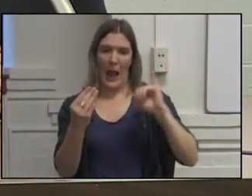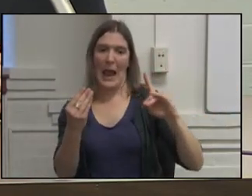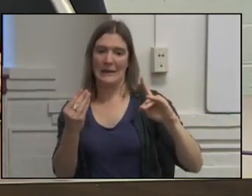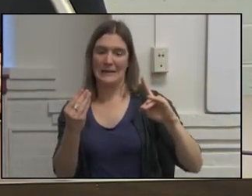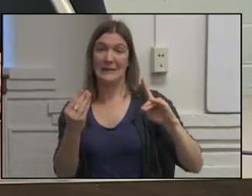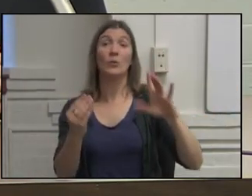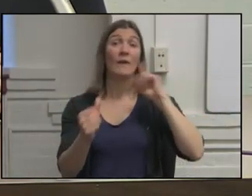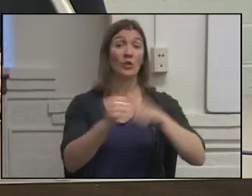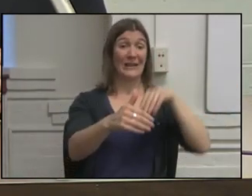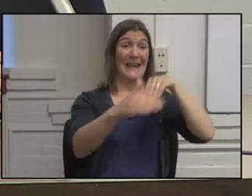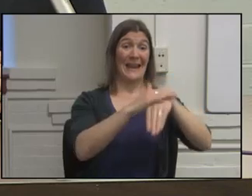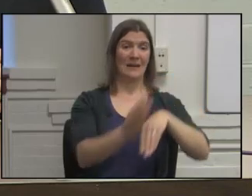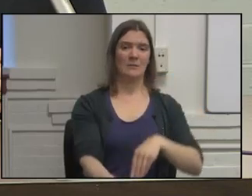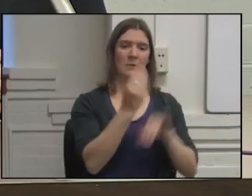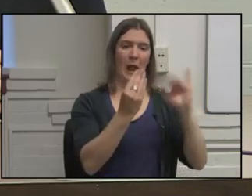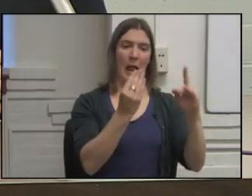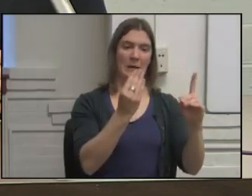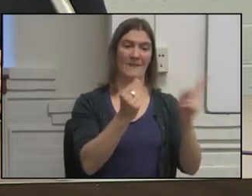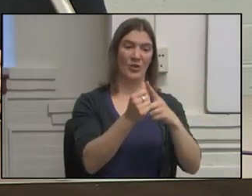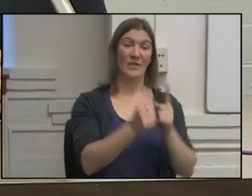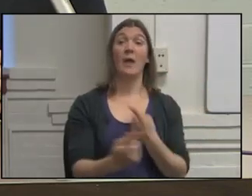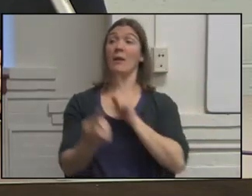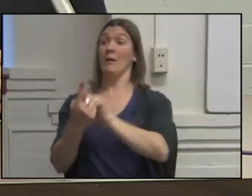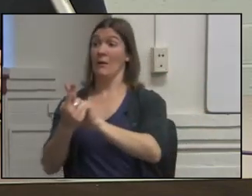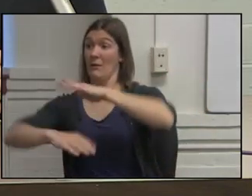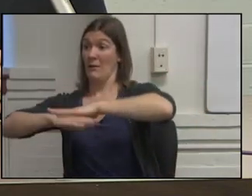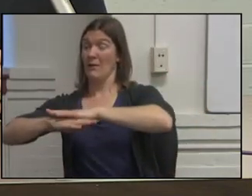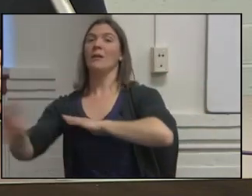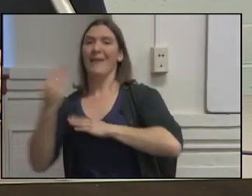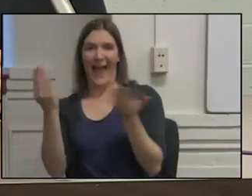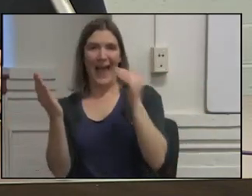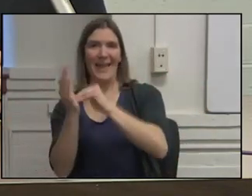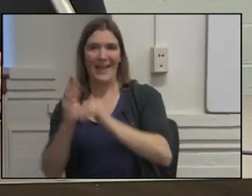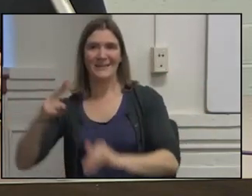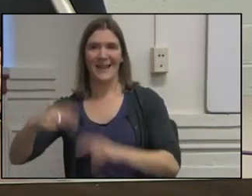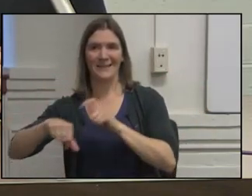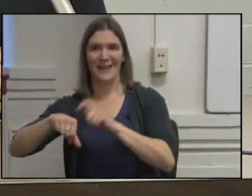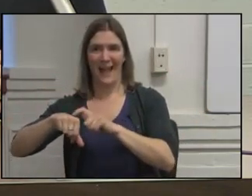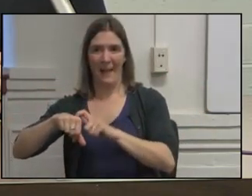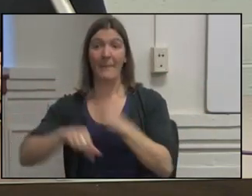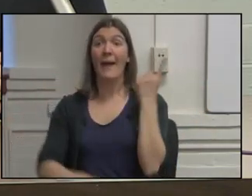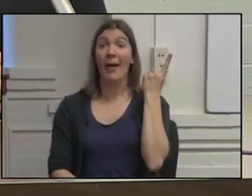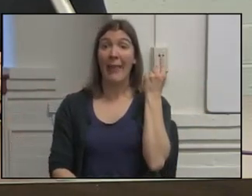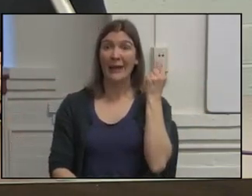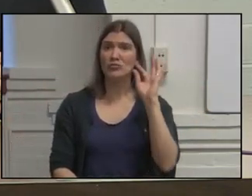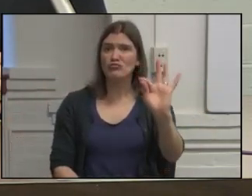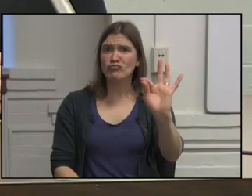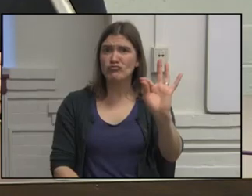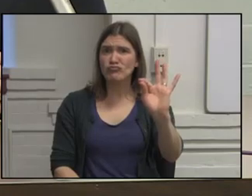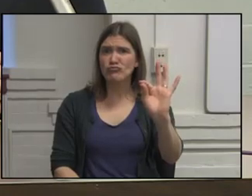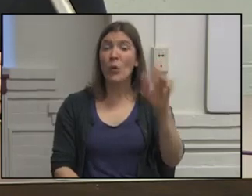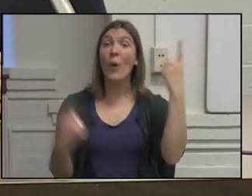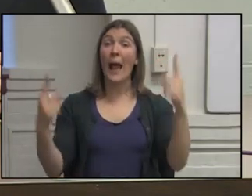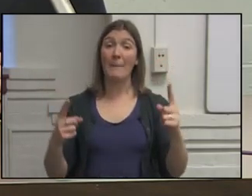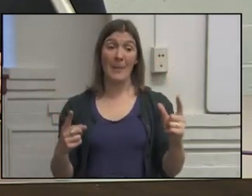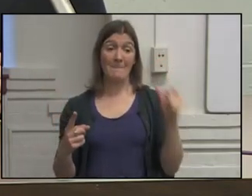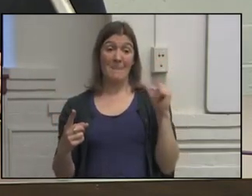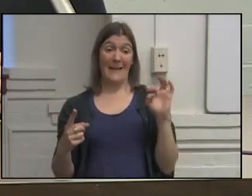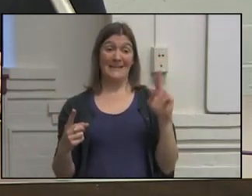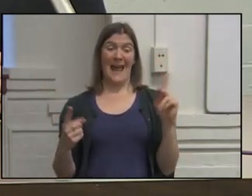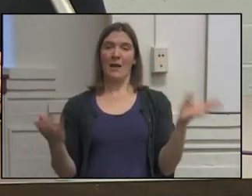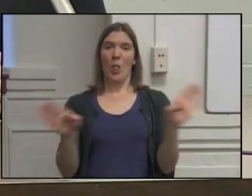have someone pre-checking before people go in there. Last year it worked well where we shut off the back